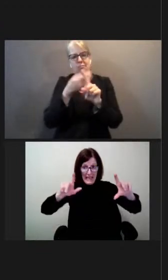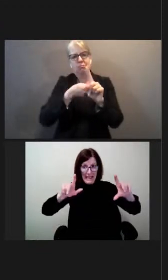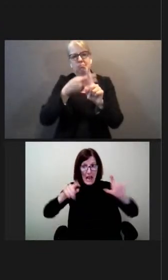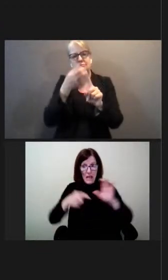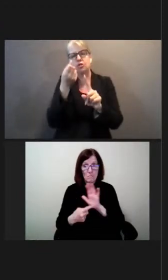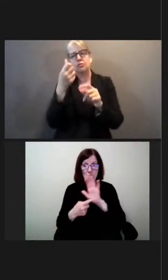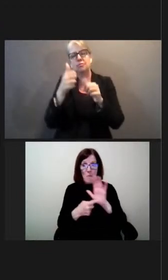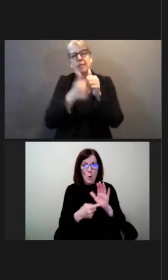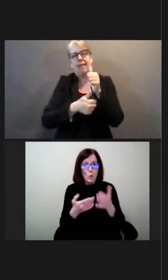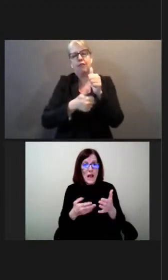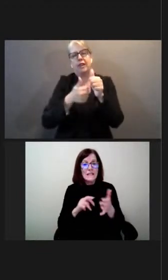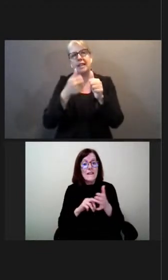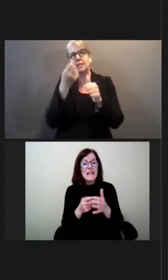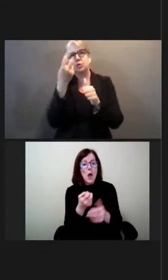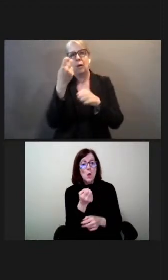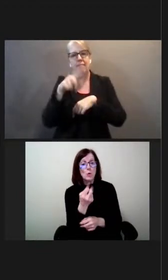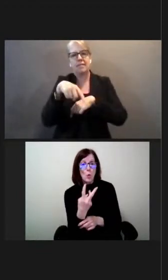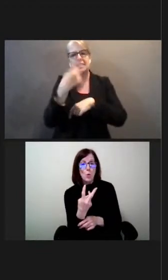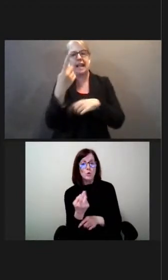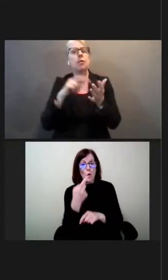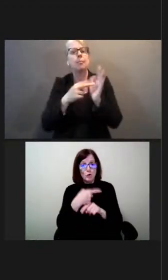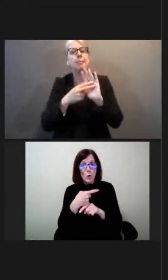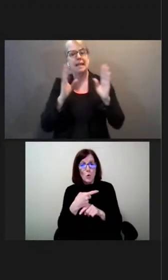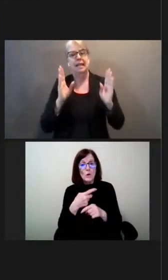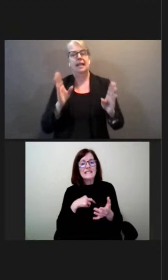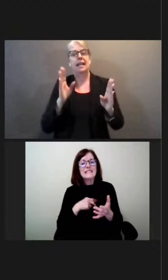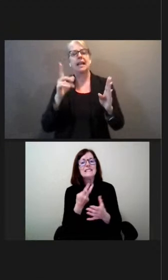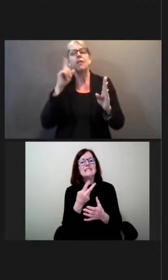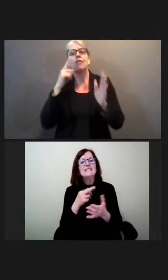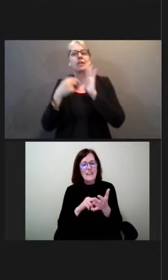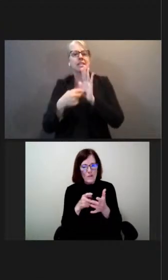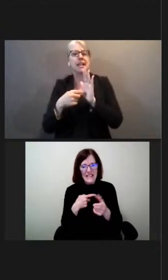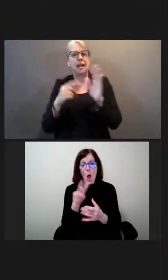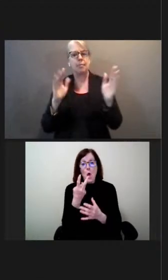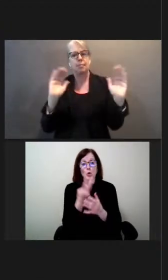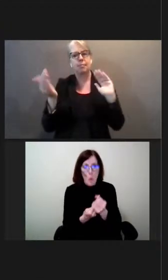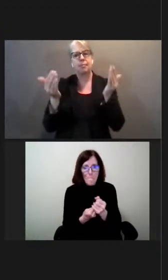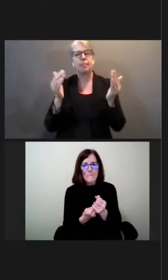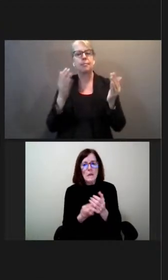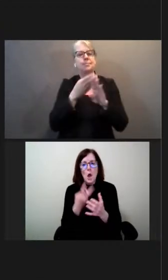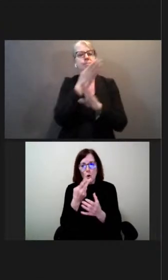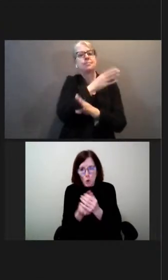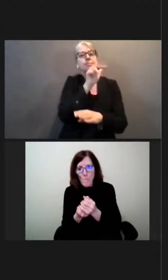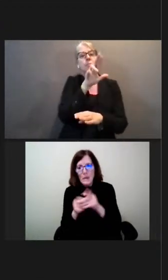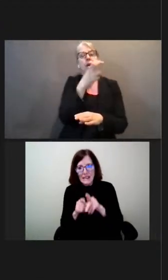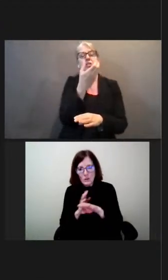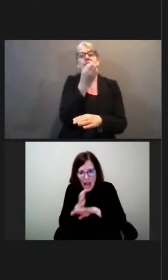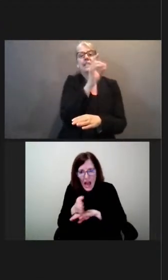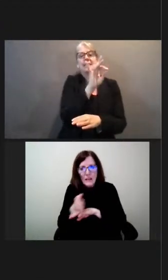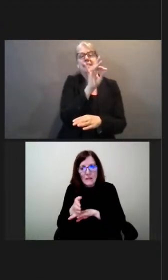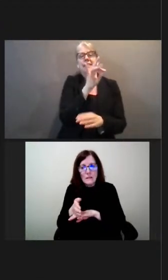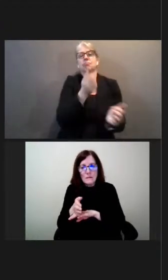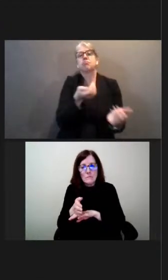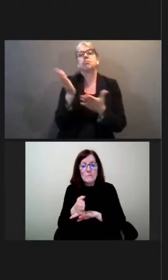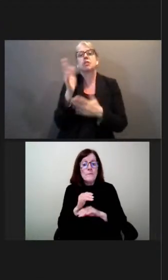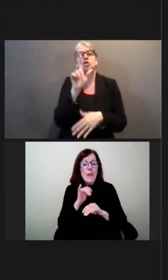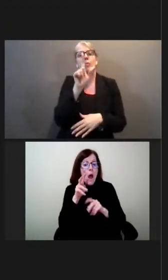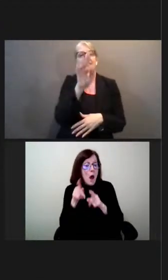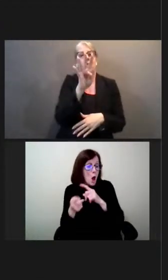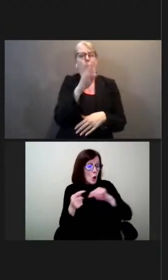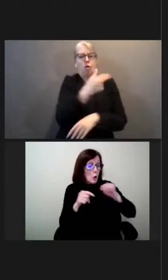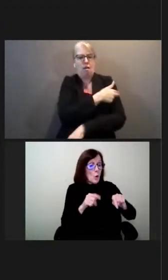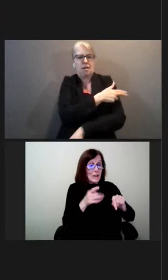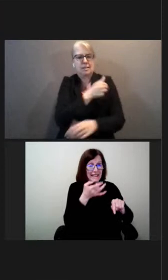what I mean by that is that, you know, back in March 18th, we had 24 admissions. 12